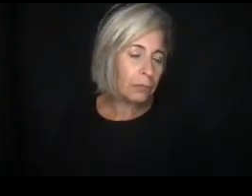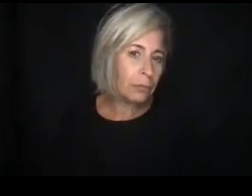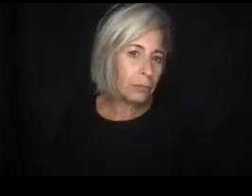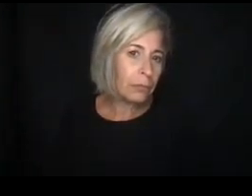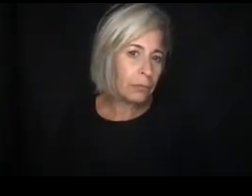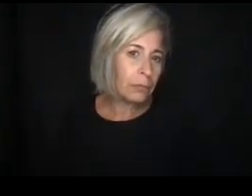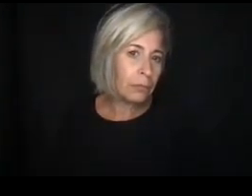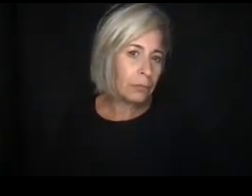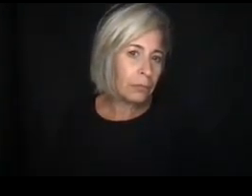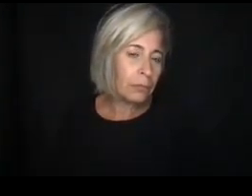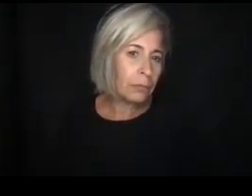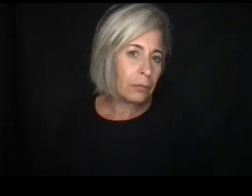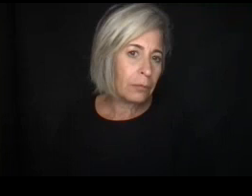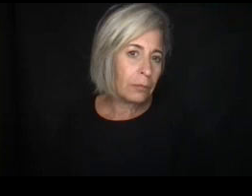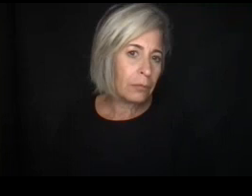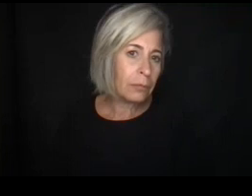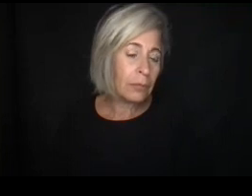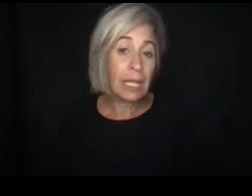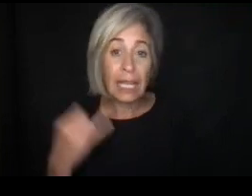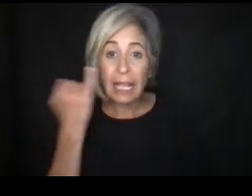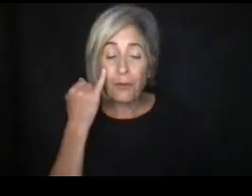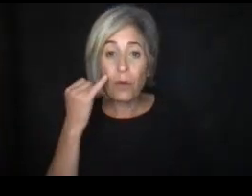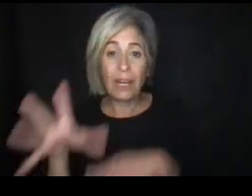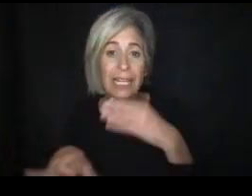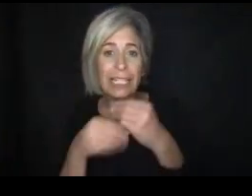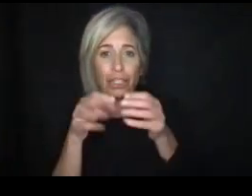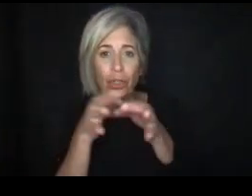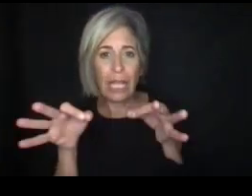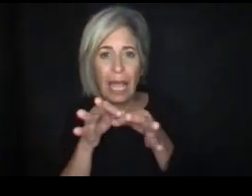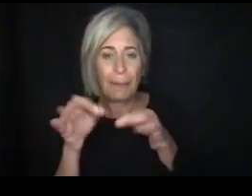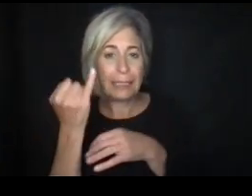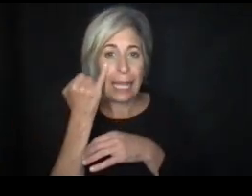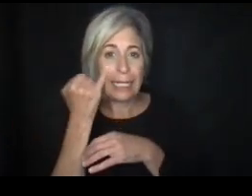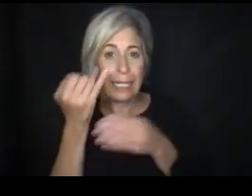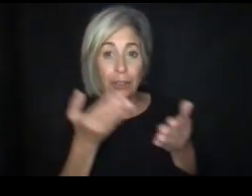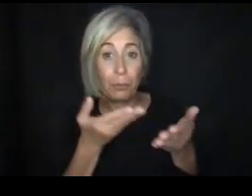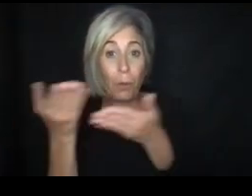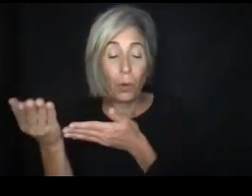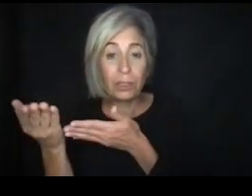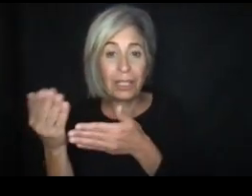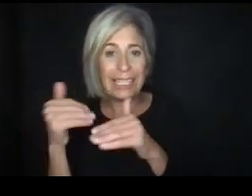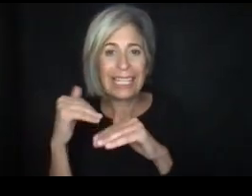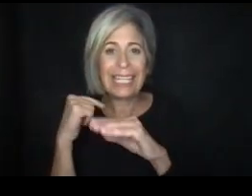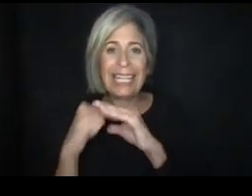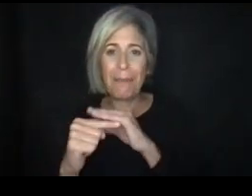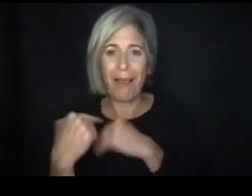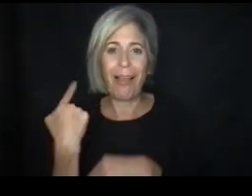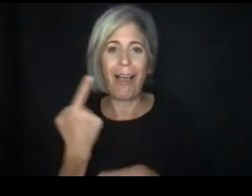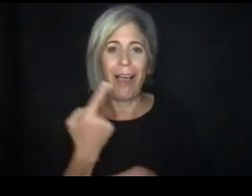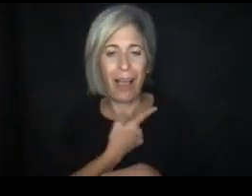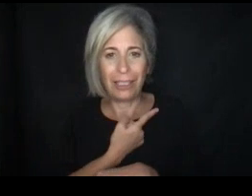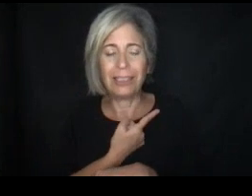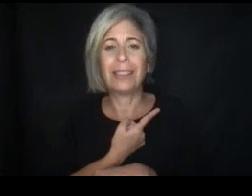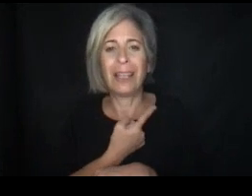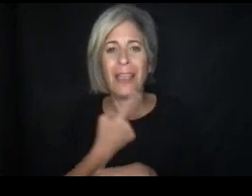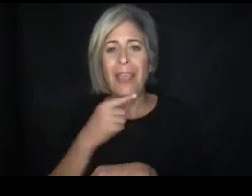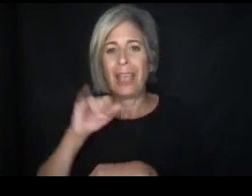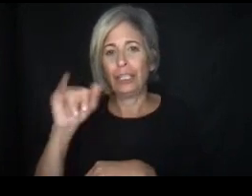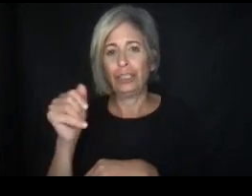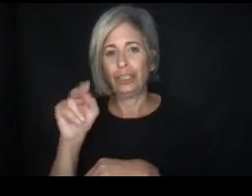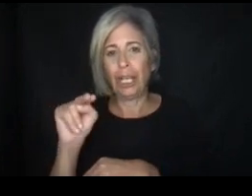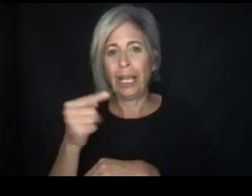Absolutely. So if you have any additional comments, ideas, proposals, please email us through the email that John just